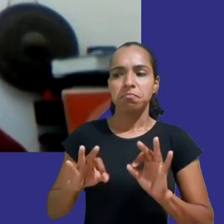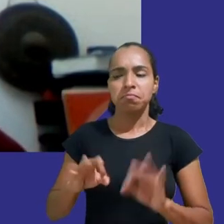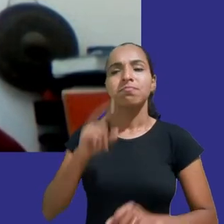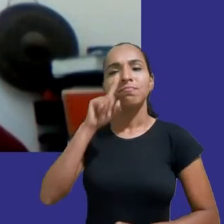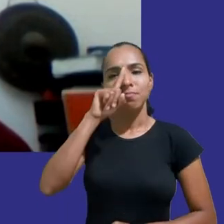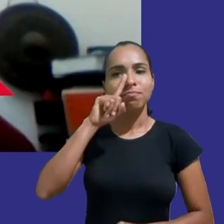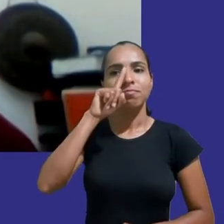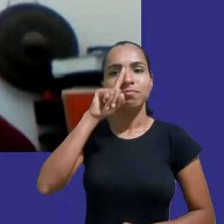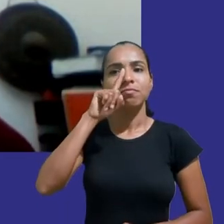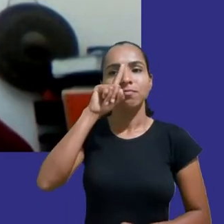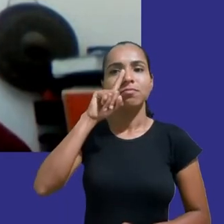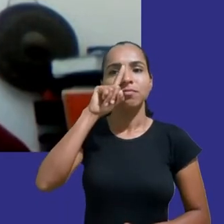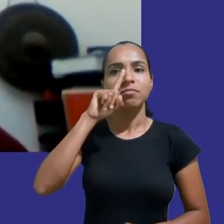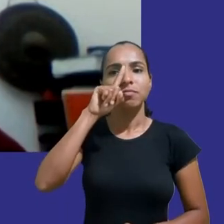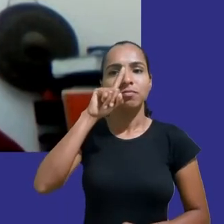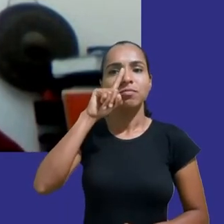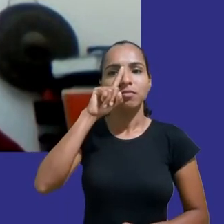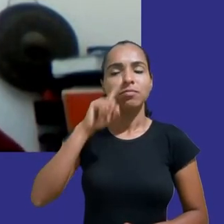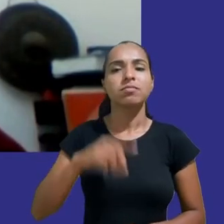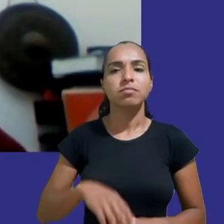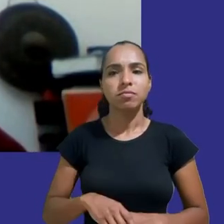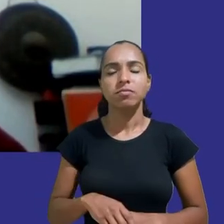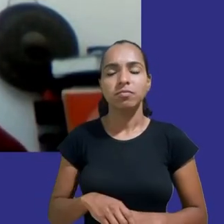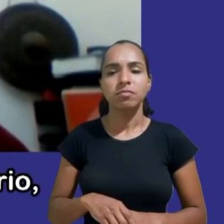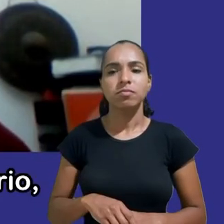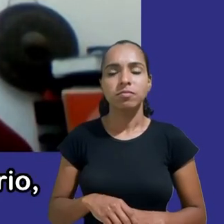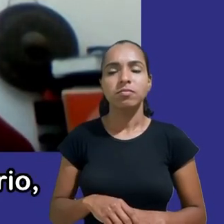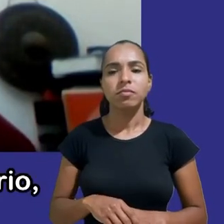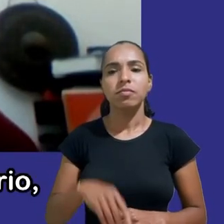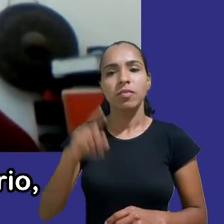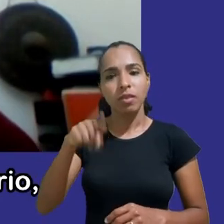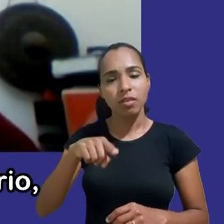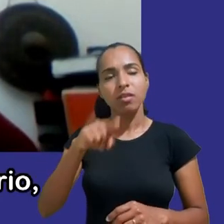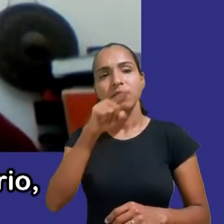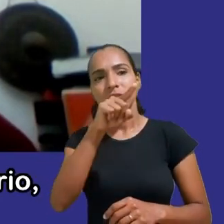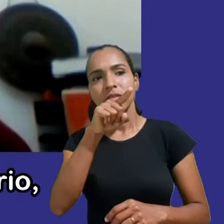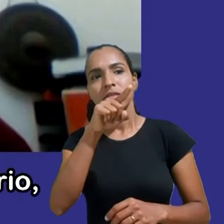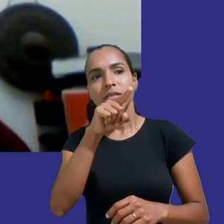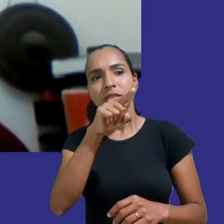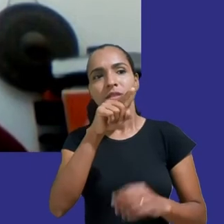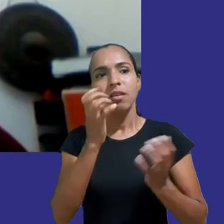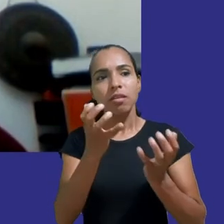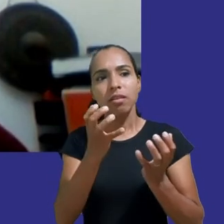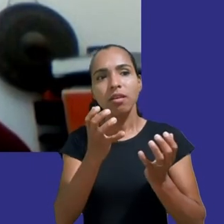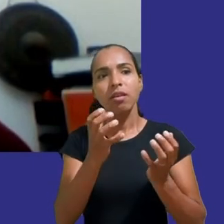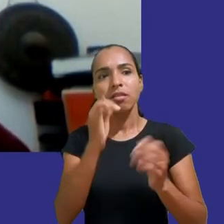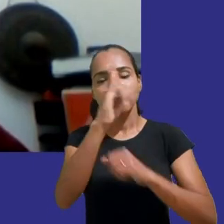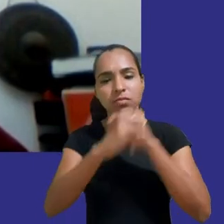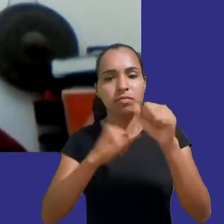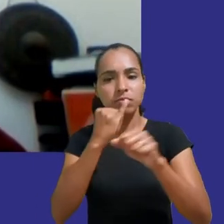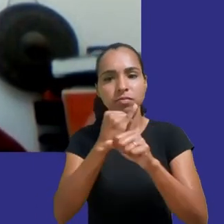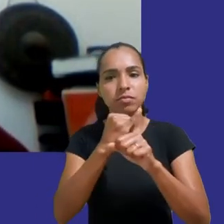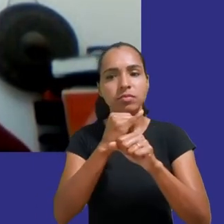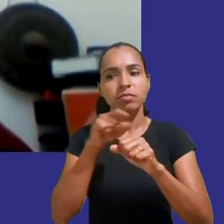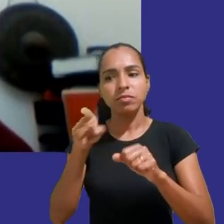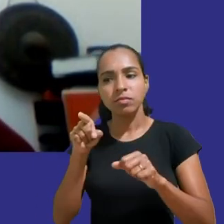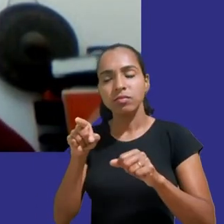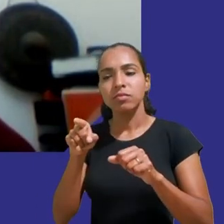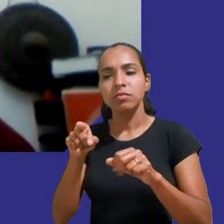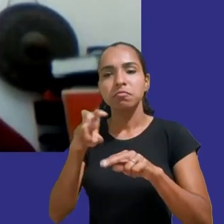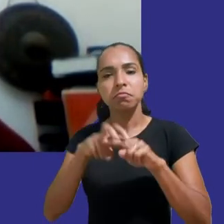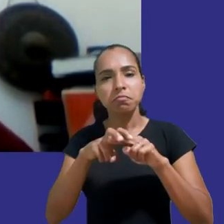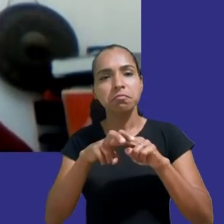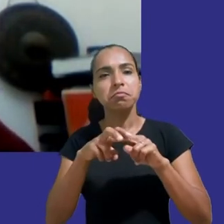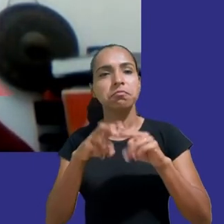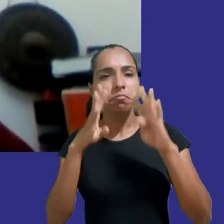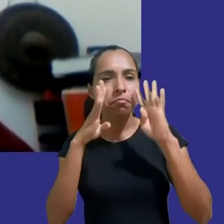is through their users attention and by monetizing the users attention by showing them adverts and keeping them stuck